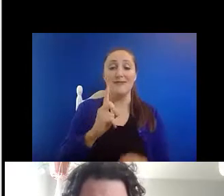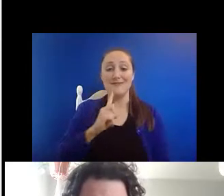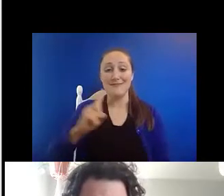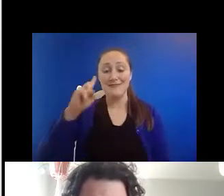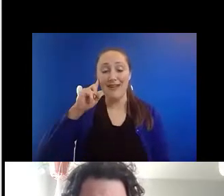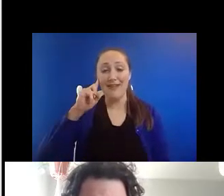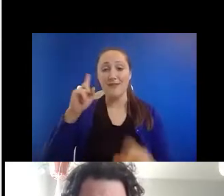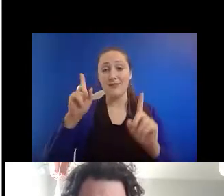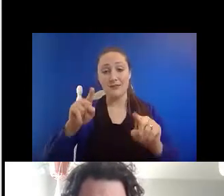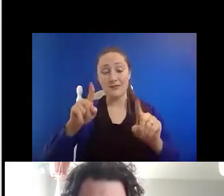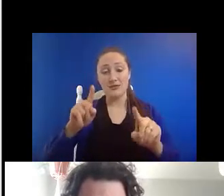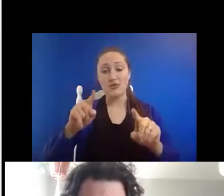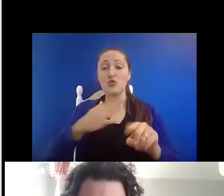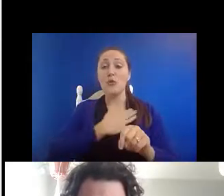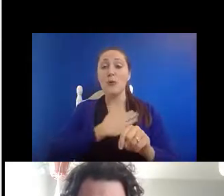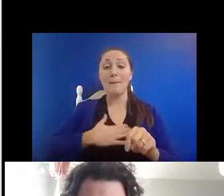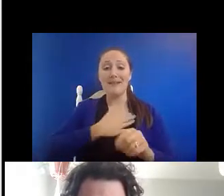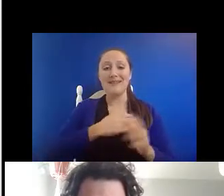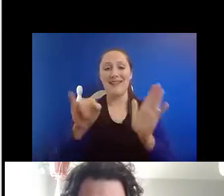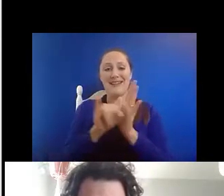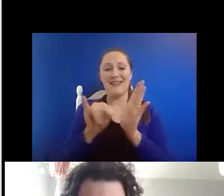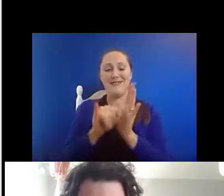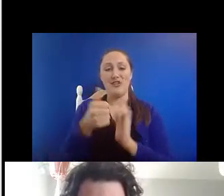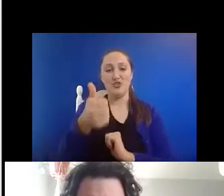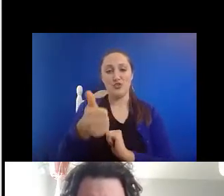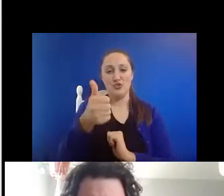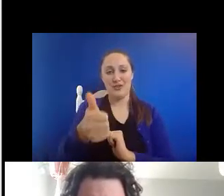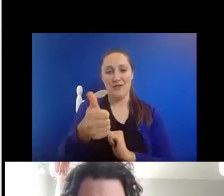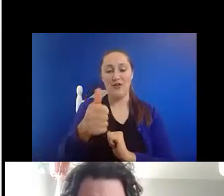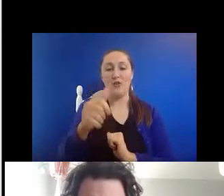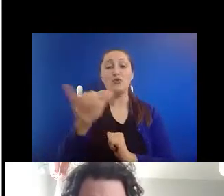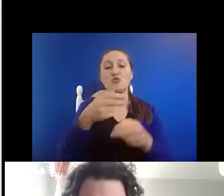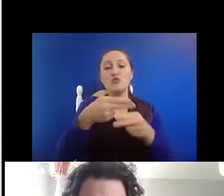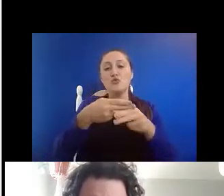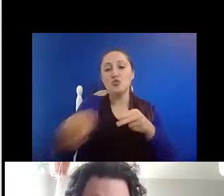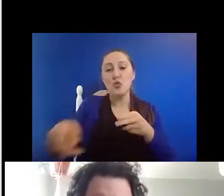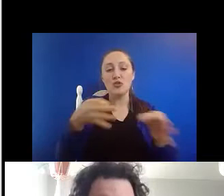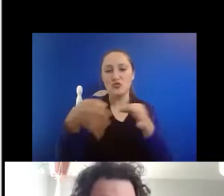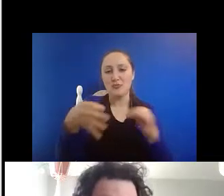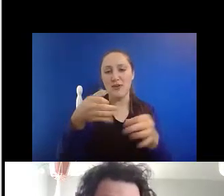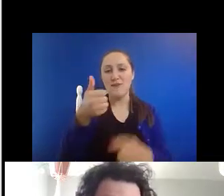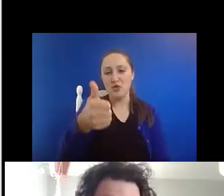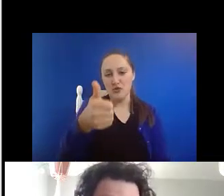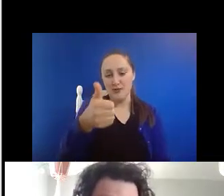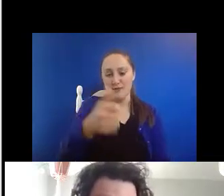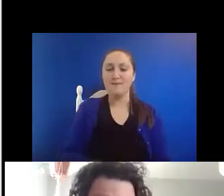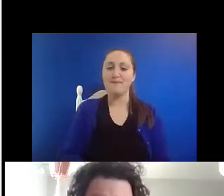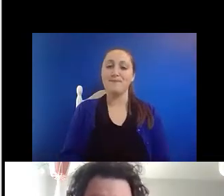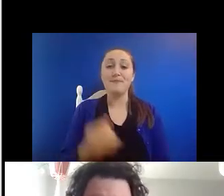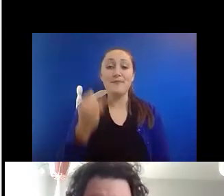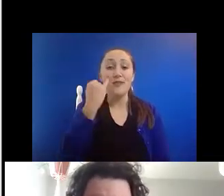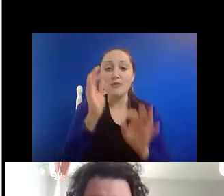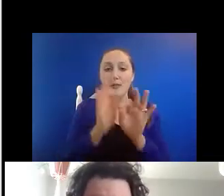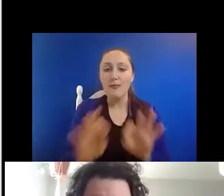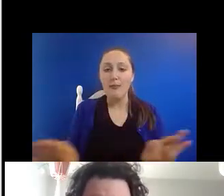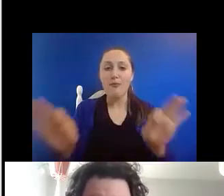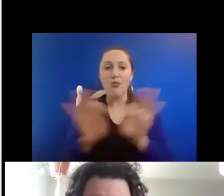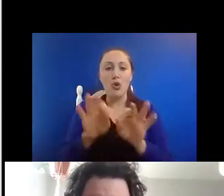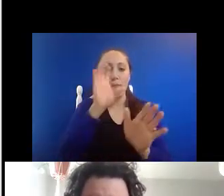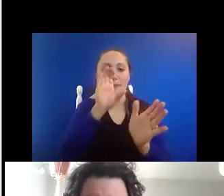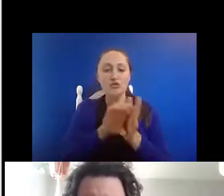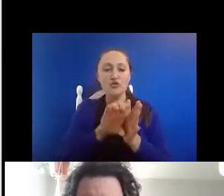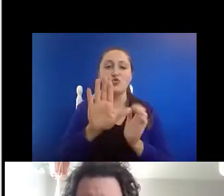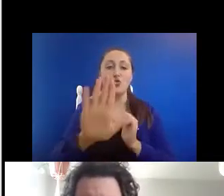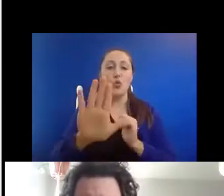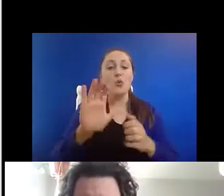your part, you identify yourself and make a brief description of yourself. And if there are any key illustrations in your slides, we